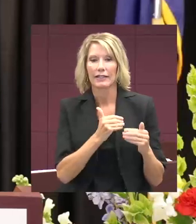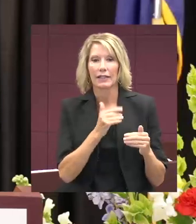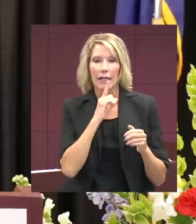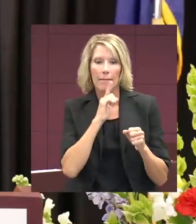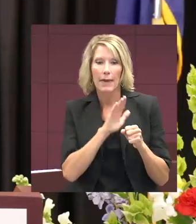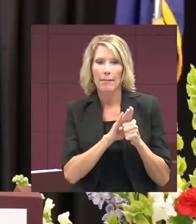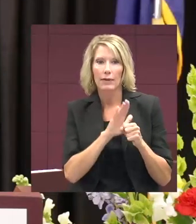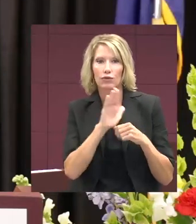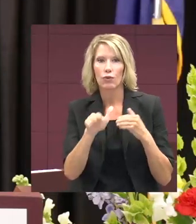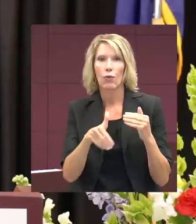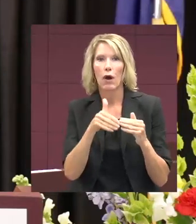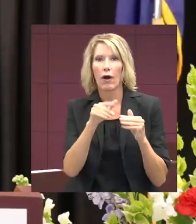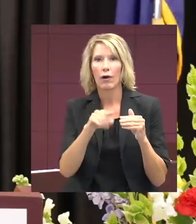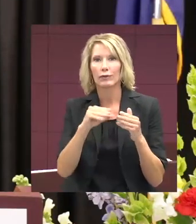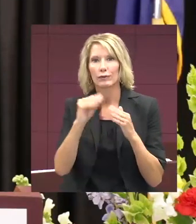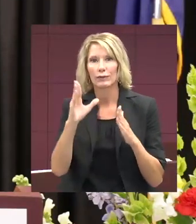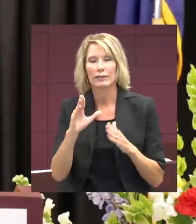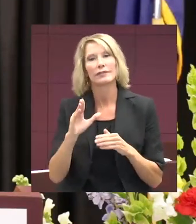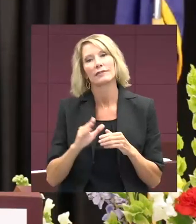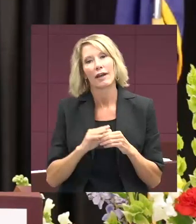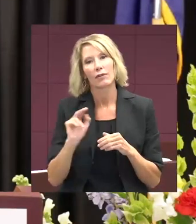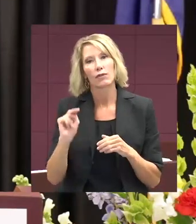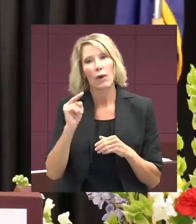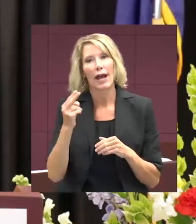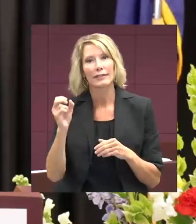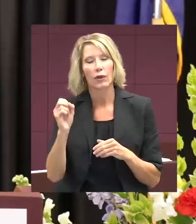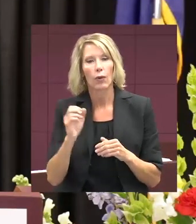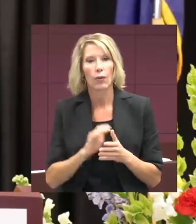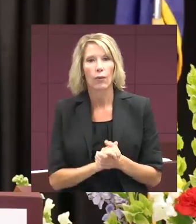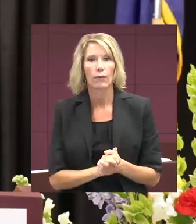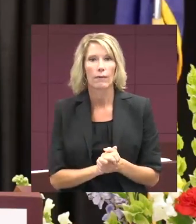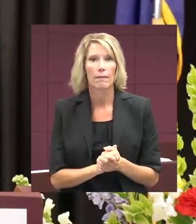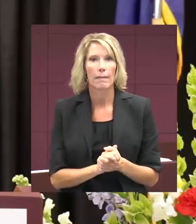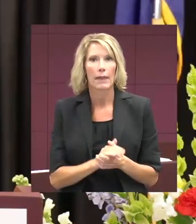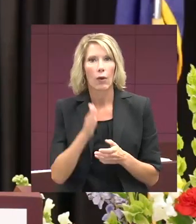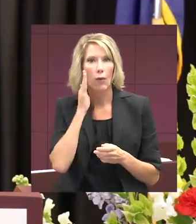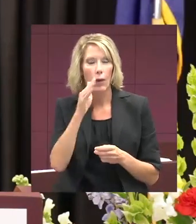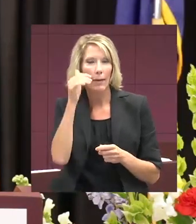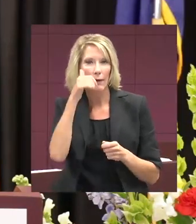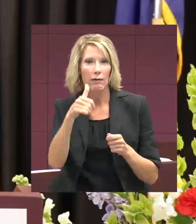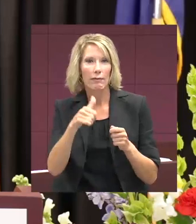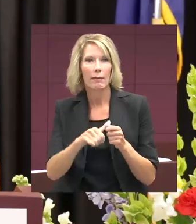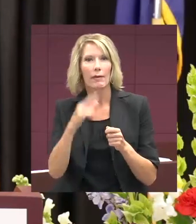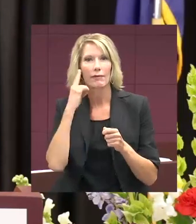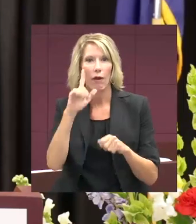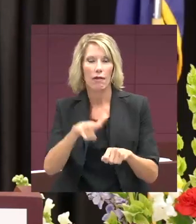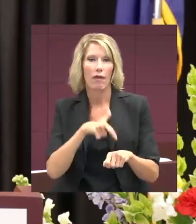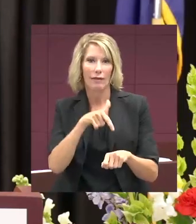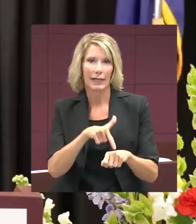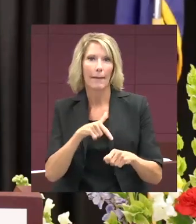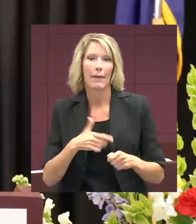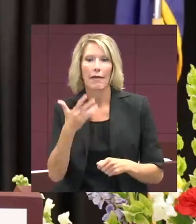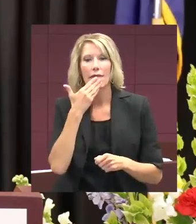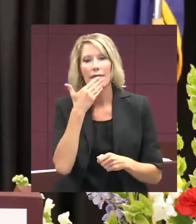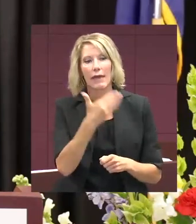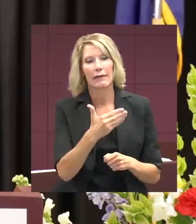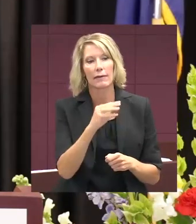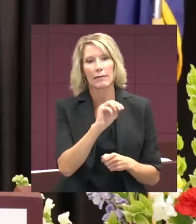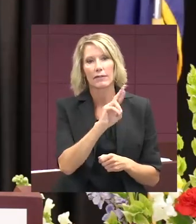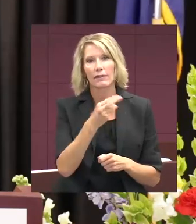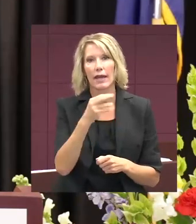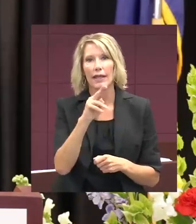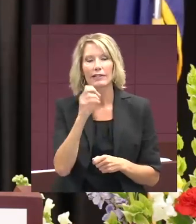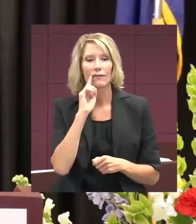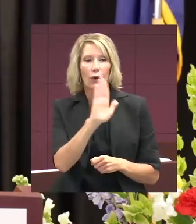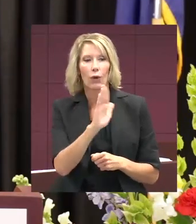of the Vikings of North High School will be remembered for a very long time. Thank you, Mr. Haynes, for